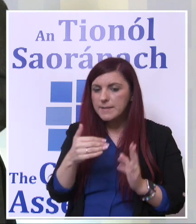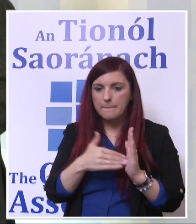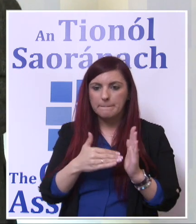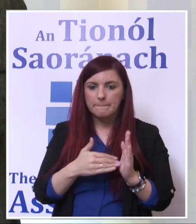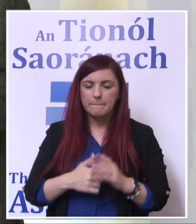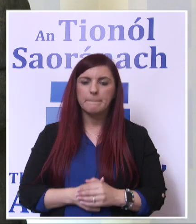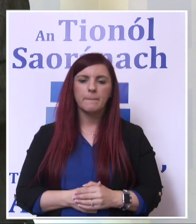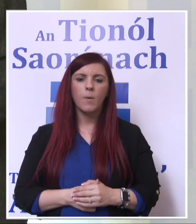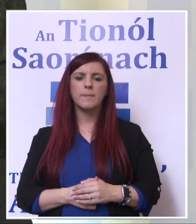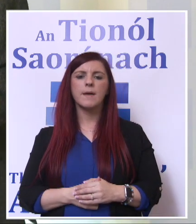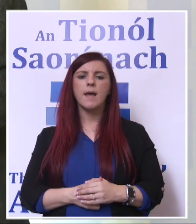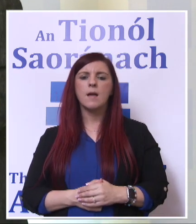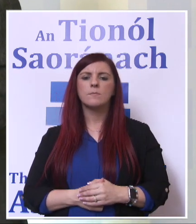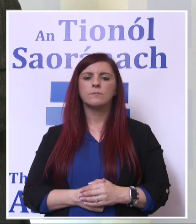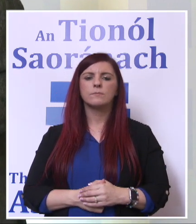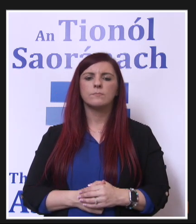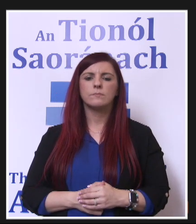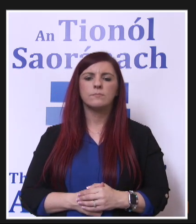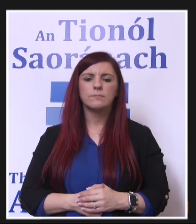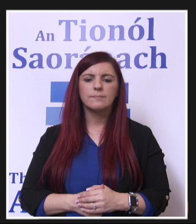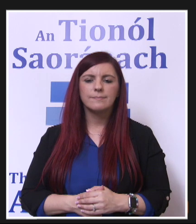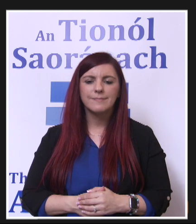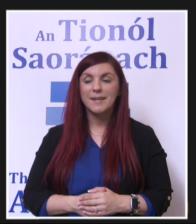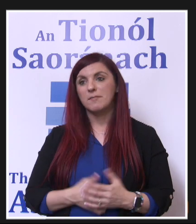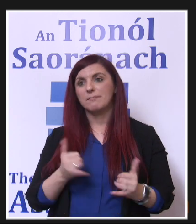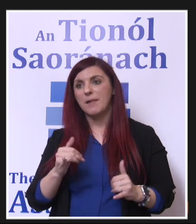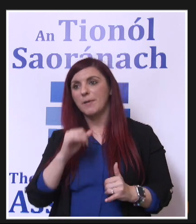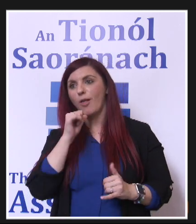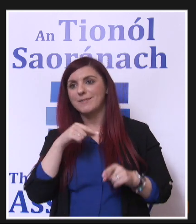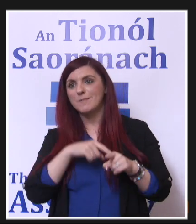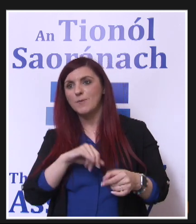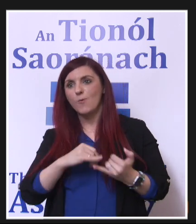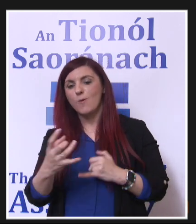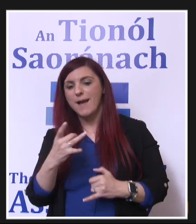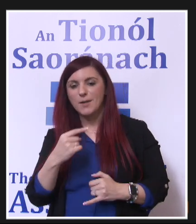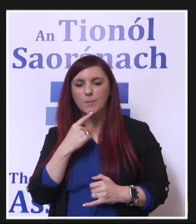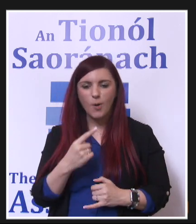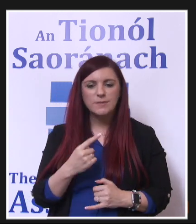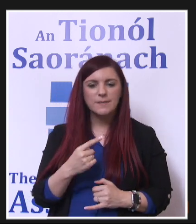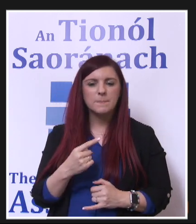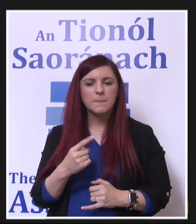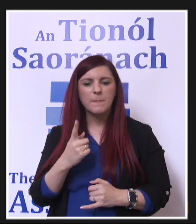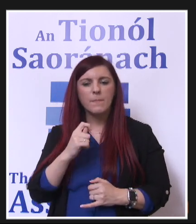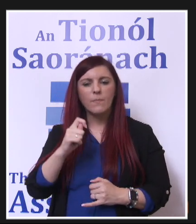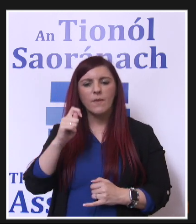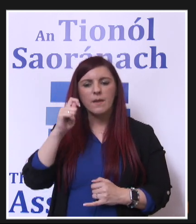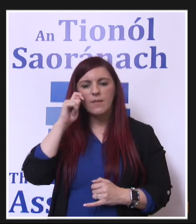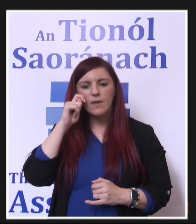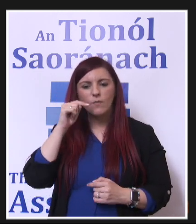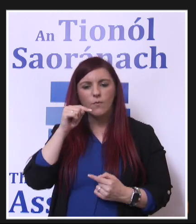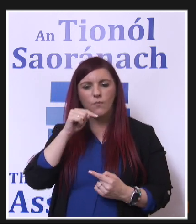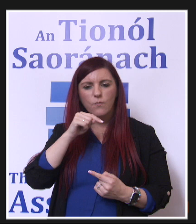Yes. Okay. Many examples come to my mind, but for example, recently we created